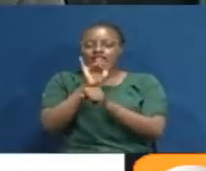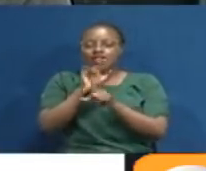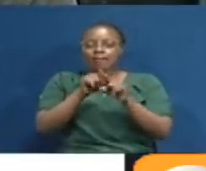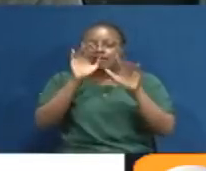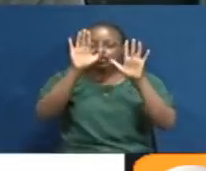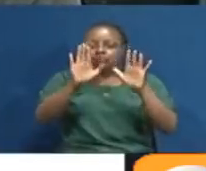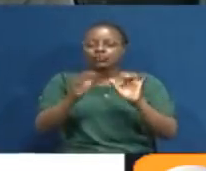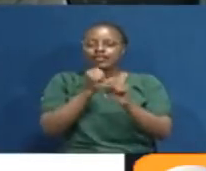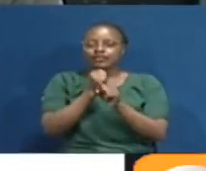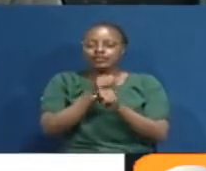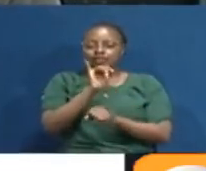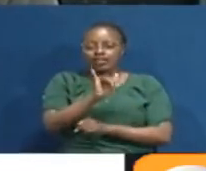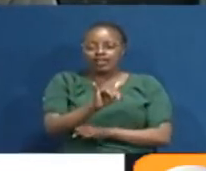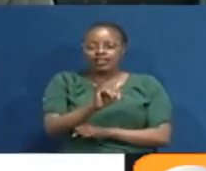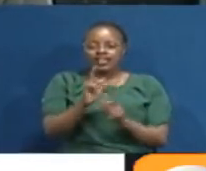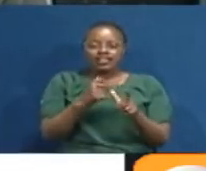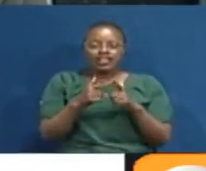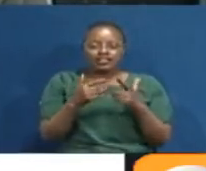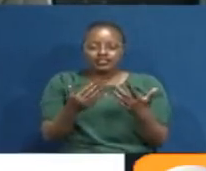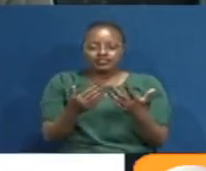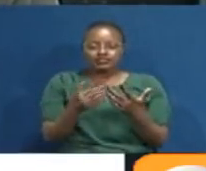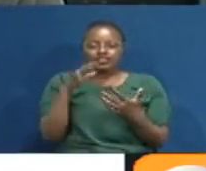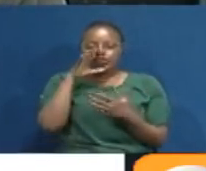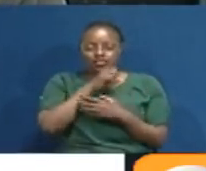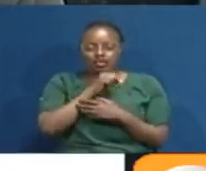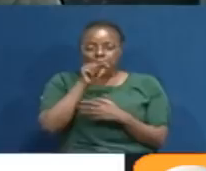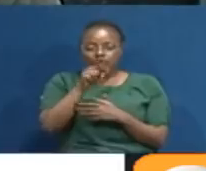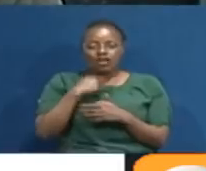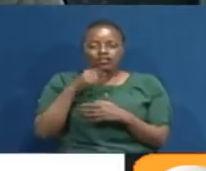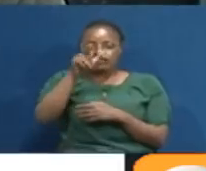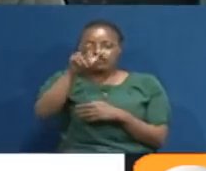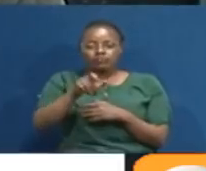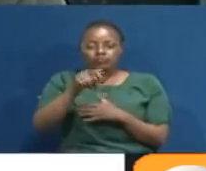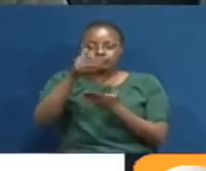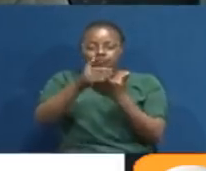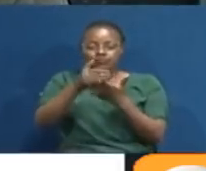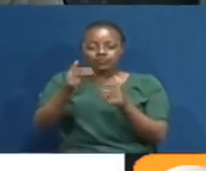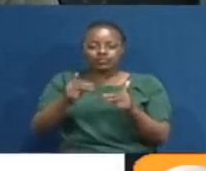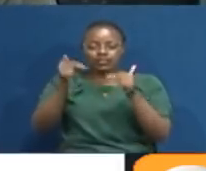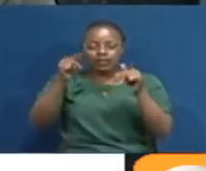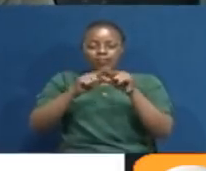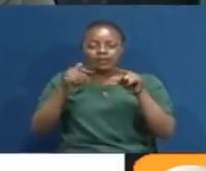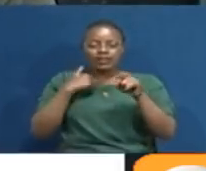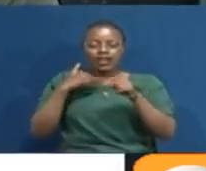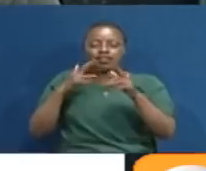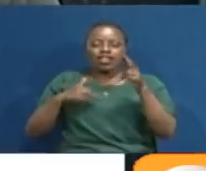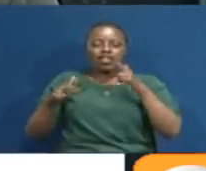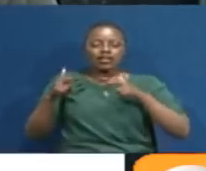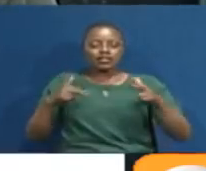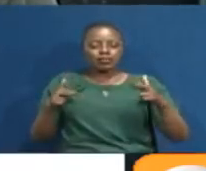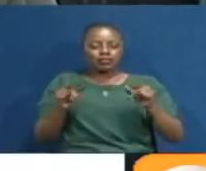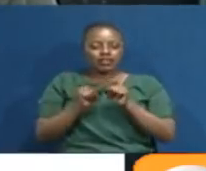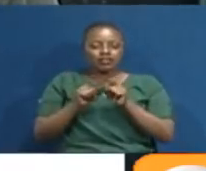really important to do so, then assuming that your blood pressure has been found to be high, but you have a reversible cause,